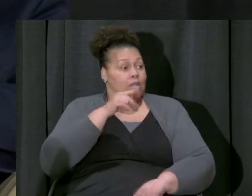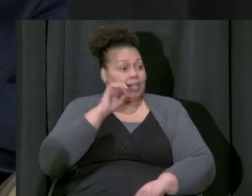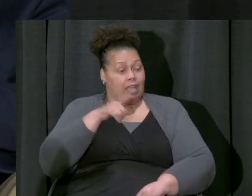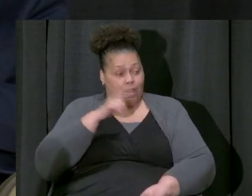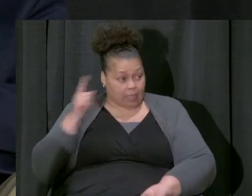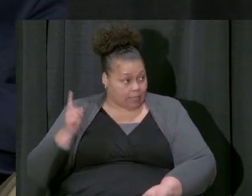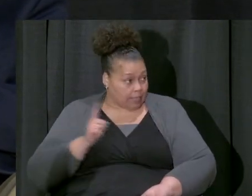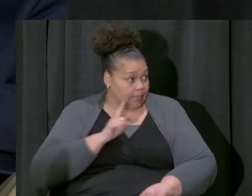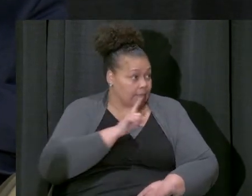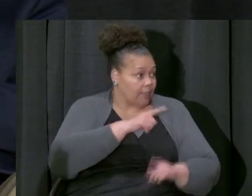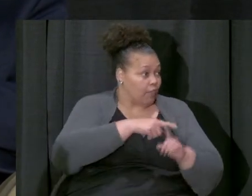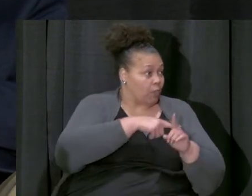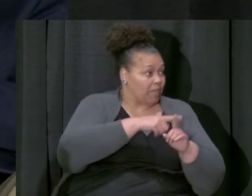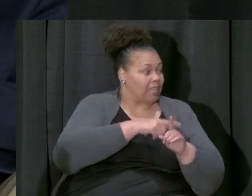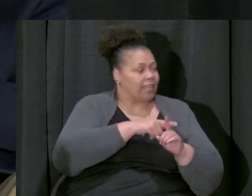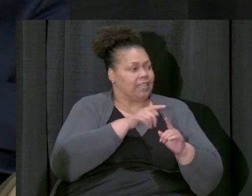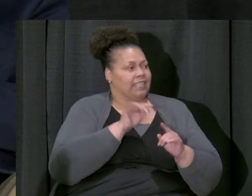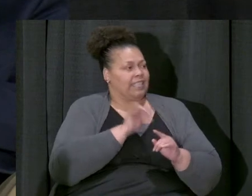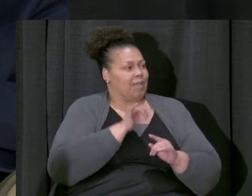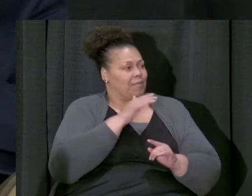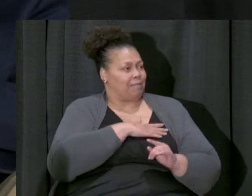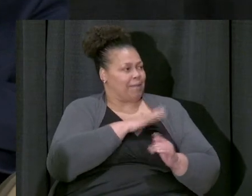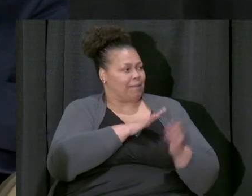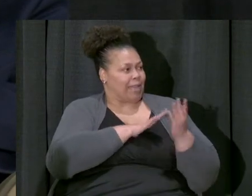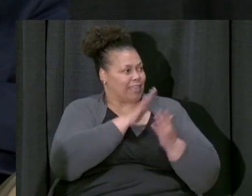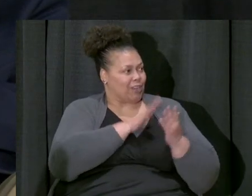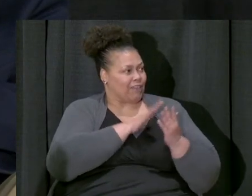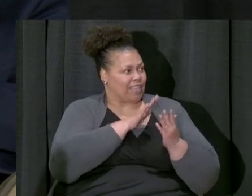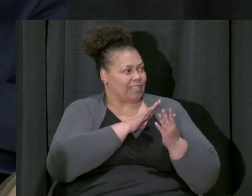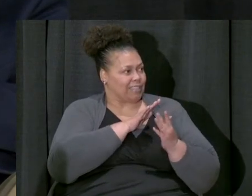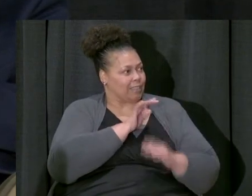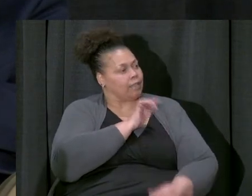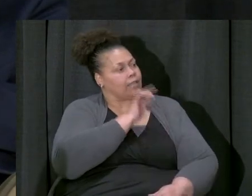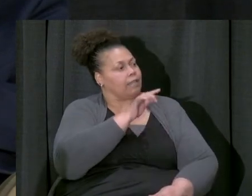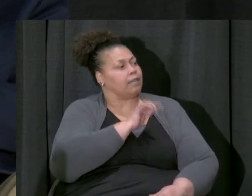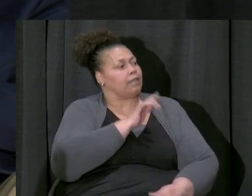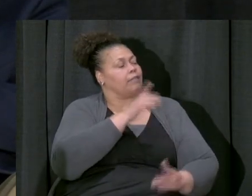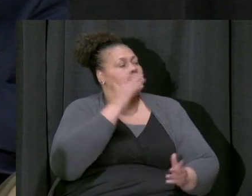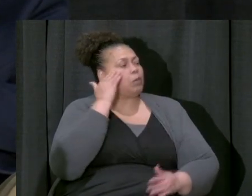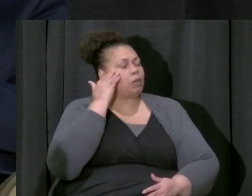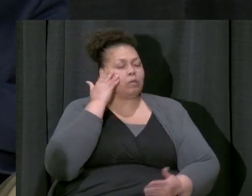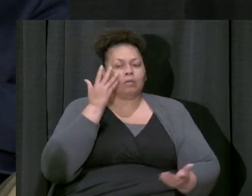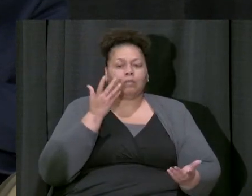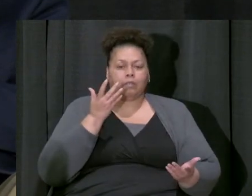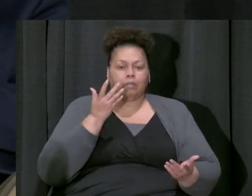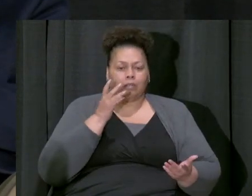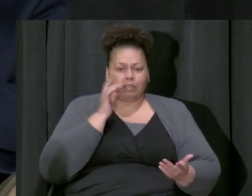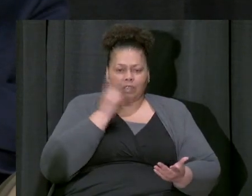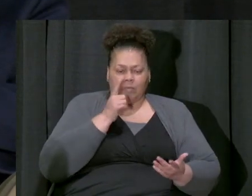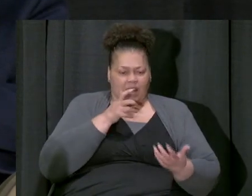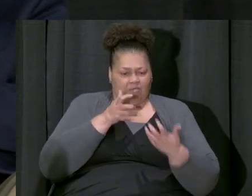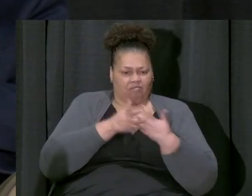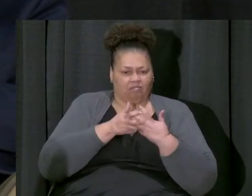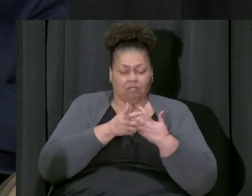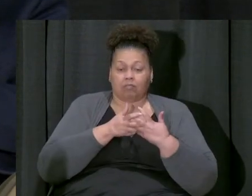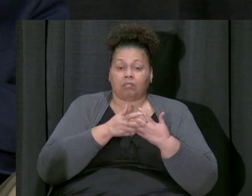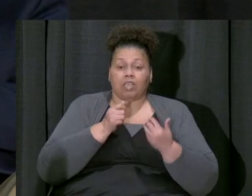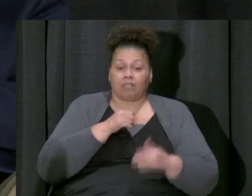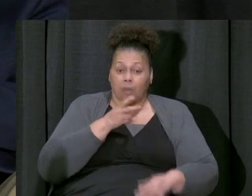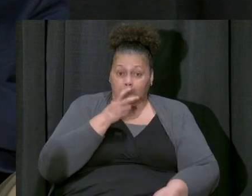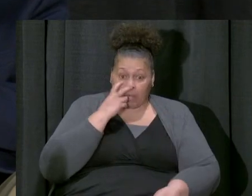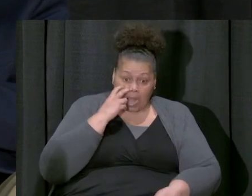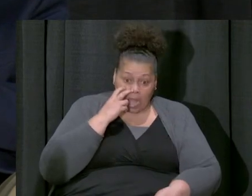thermostat, it would give them an interface. So, and it would give them one that fit. If you're blind, it wouldn't